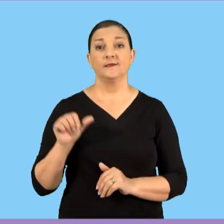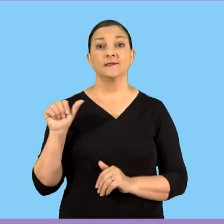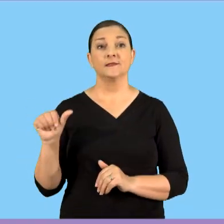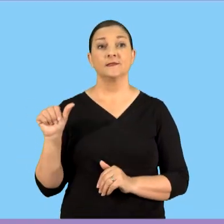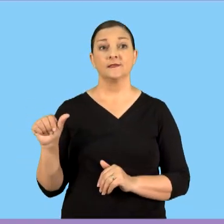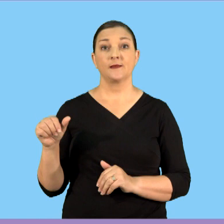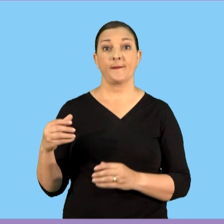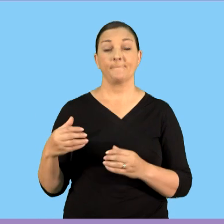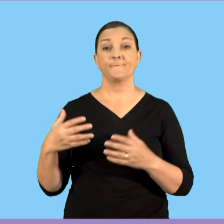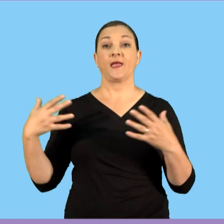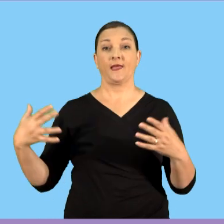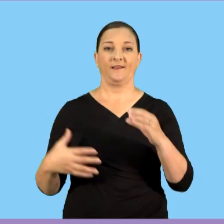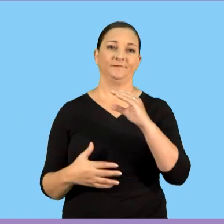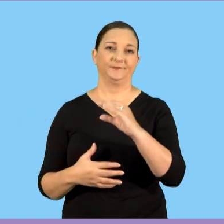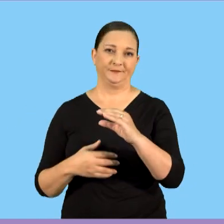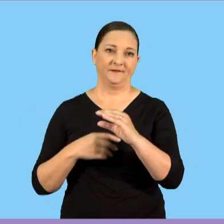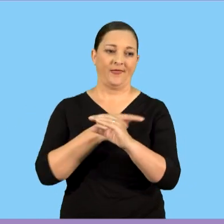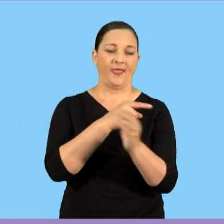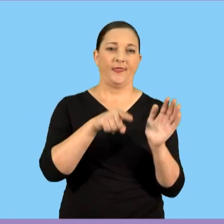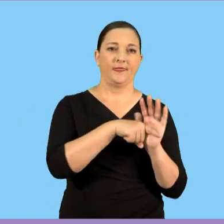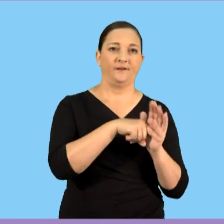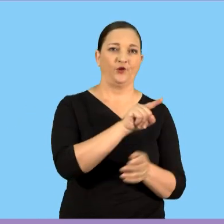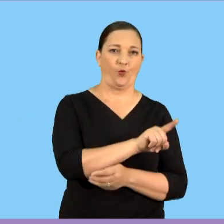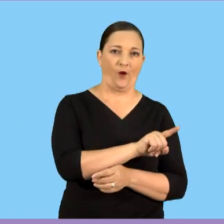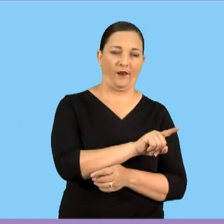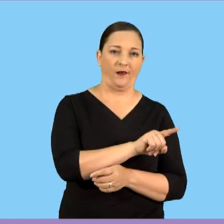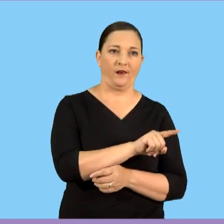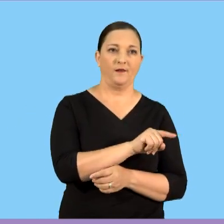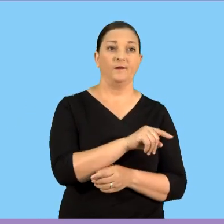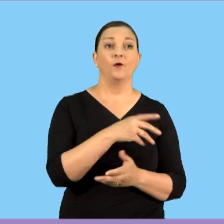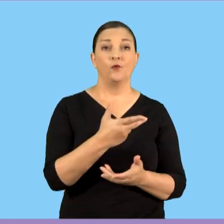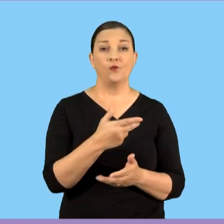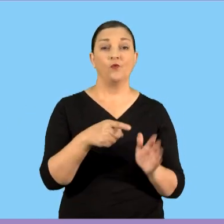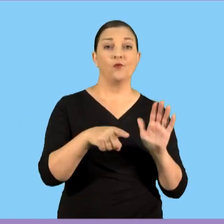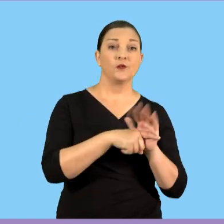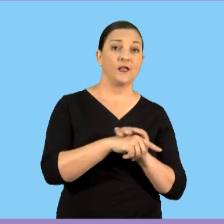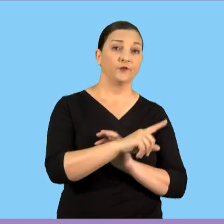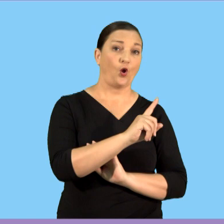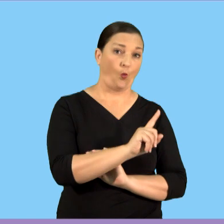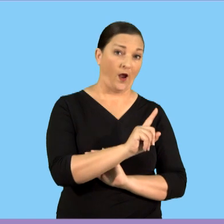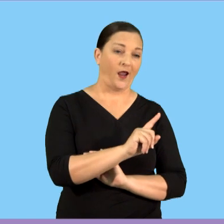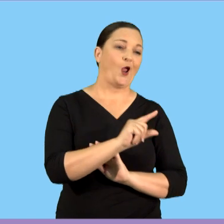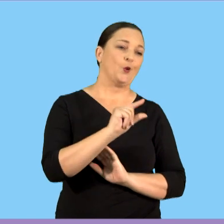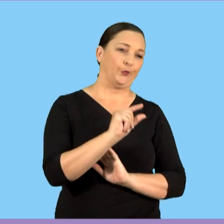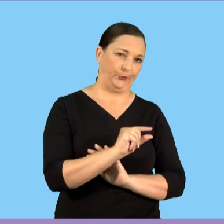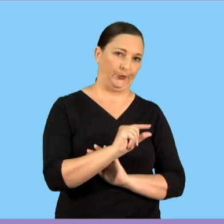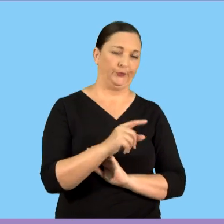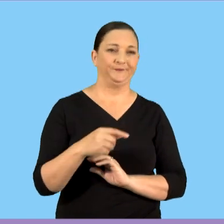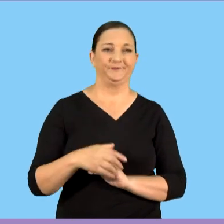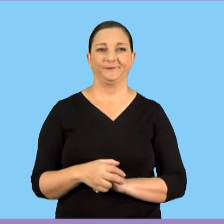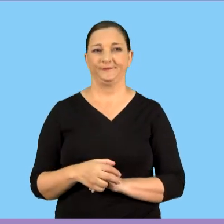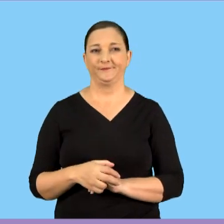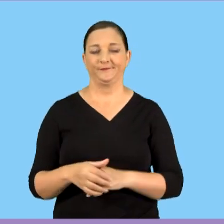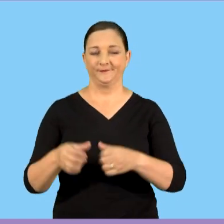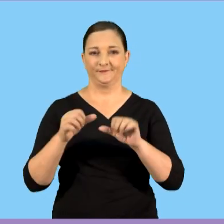then you are correct, which means that the 6 is bigger than the negative 1, or the negative 1 is smaller